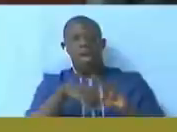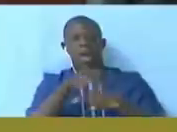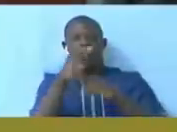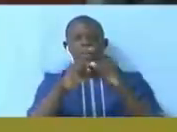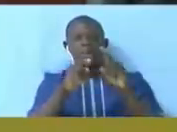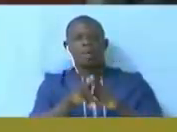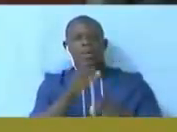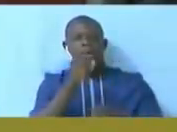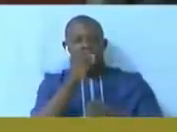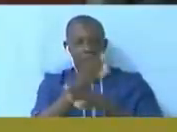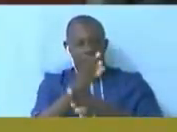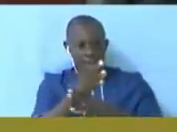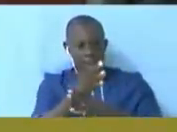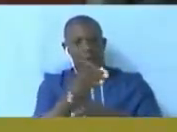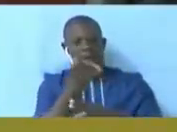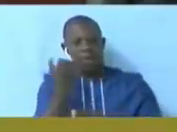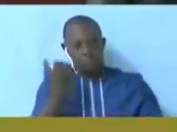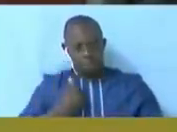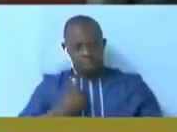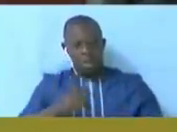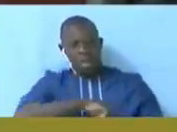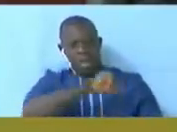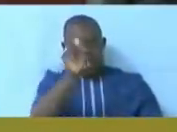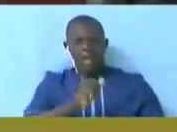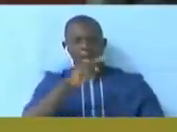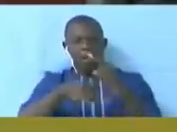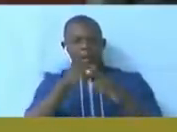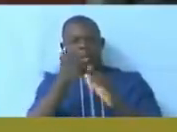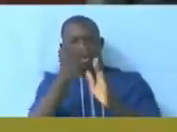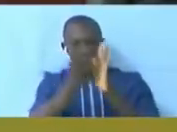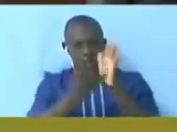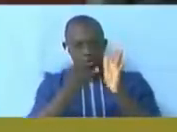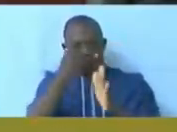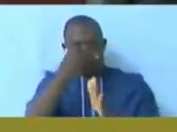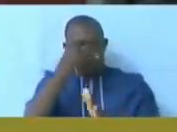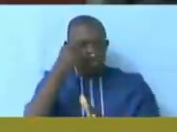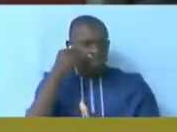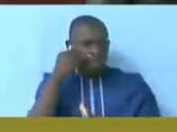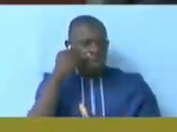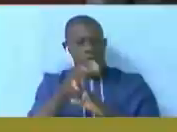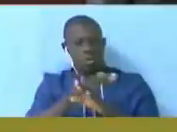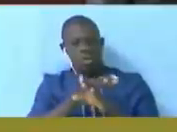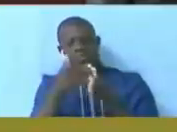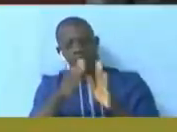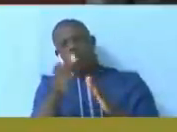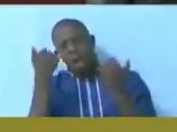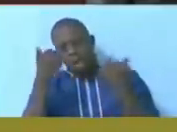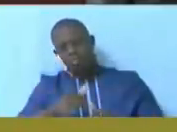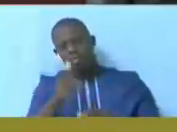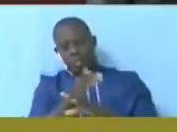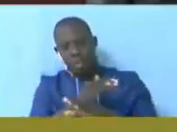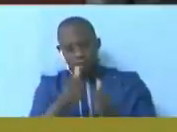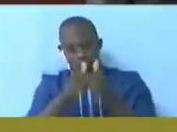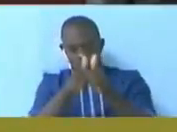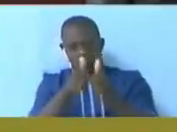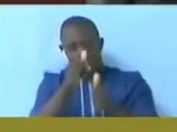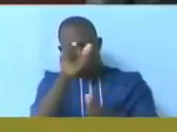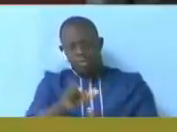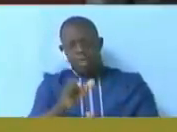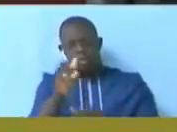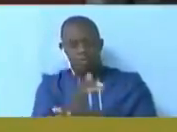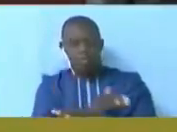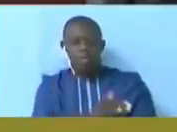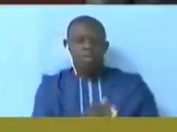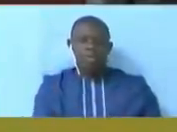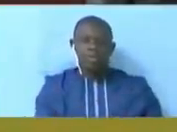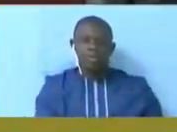Anu ya fanya jang kufla wala ba ala ko nyin kono tumiro mel la dagan follow wala nyin diko Ghanaian ola ko nyin an inflanjan wala mo sira ma fengola